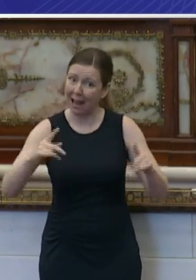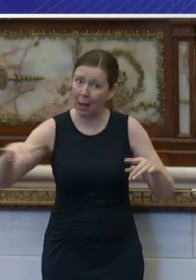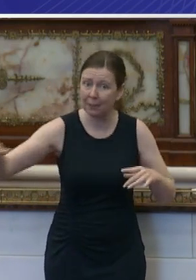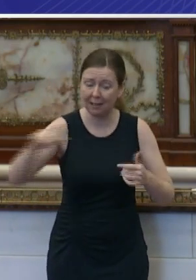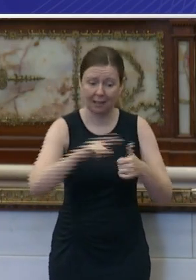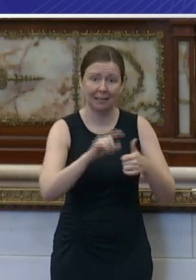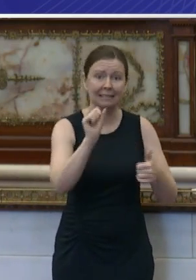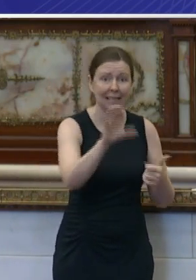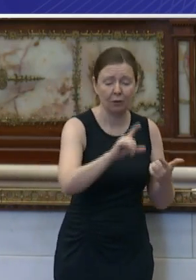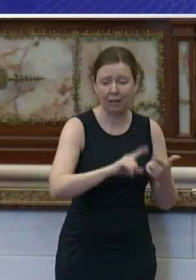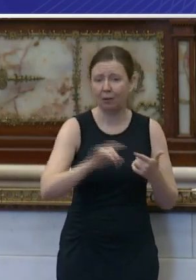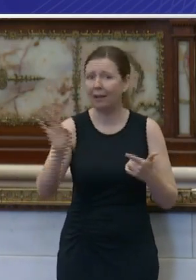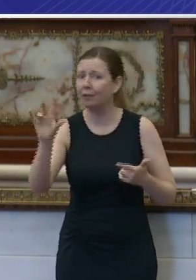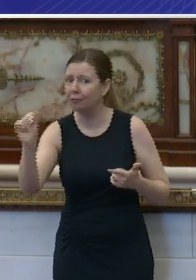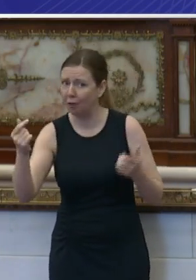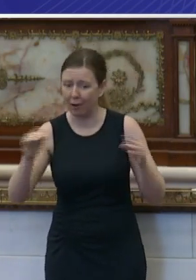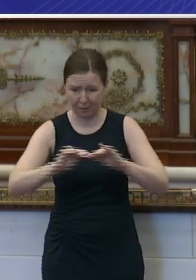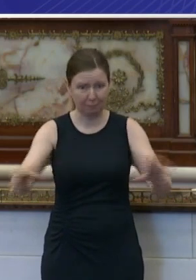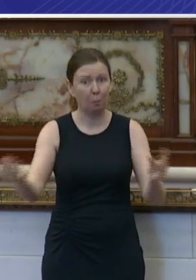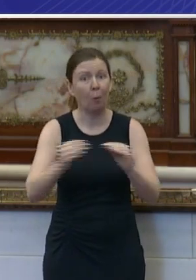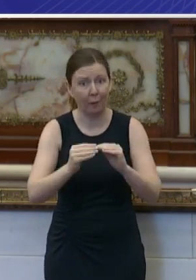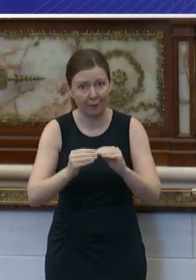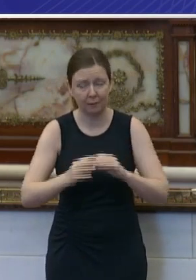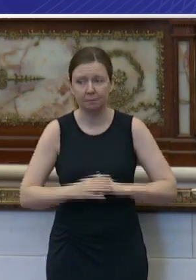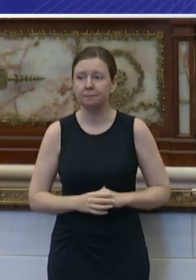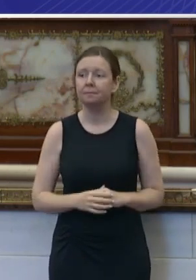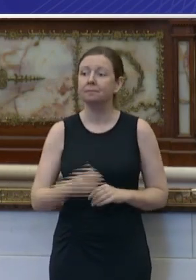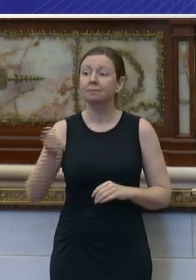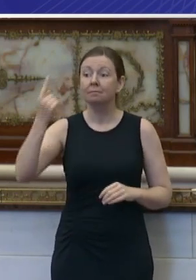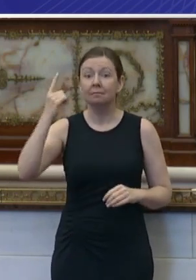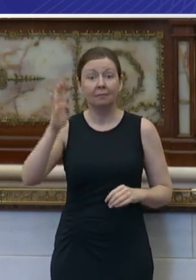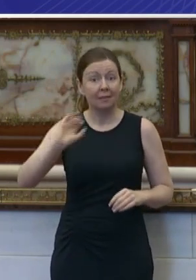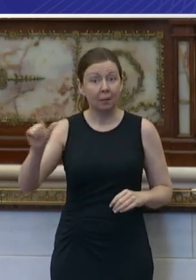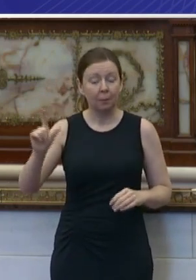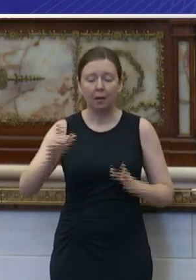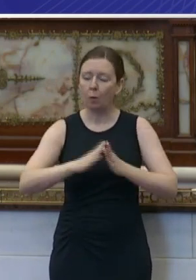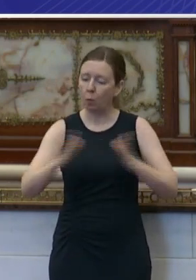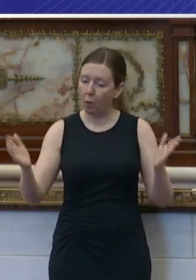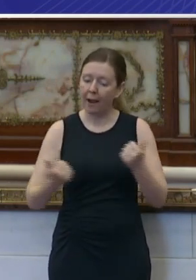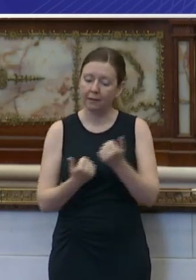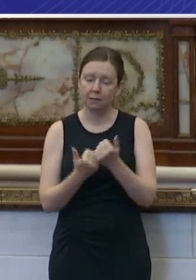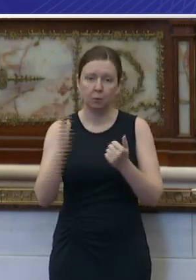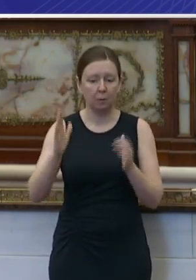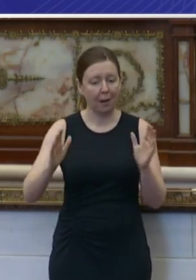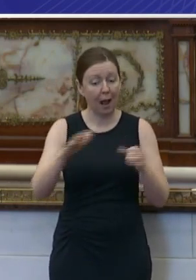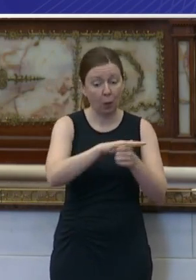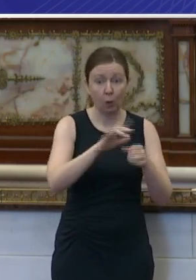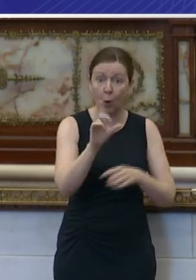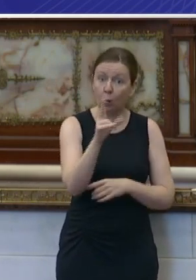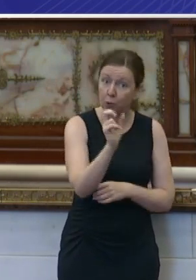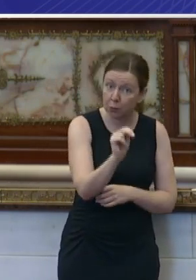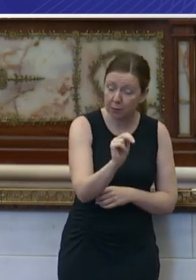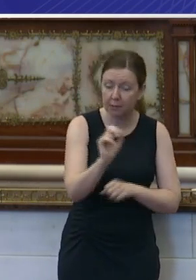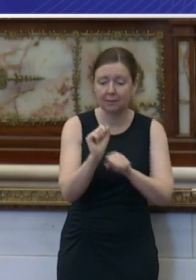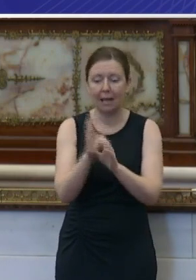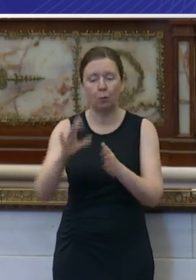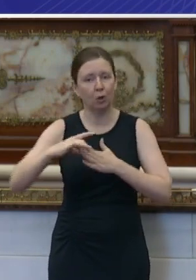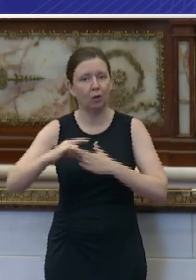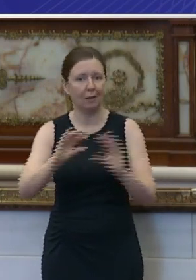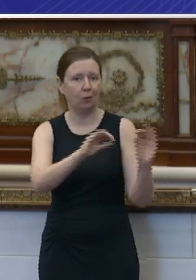like South Carolina and Florida. This bill is widely supported by local unions and worker-led